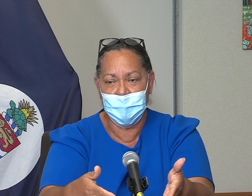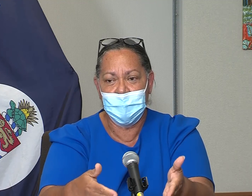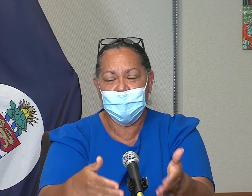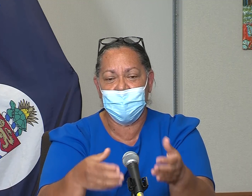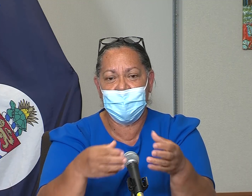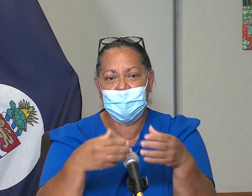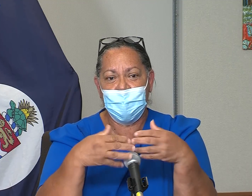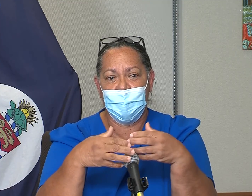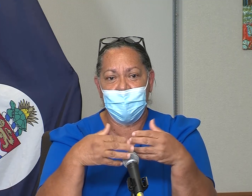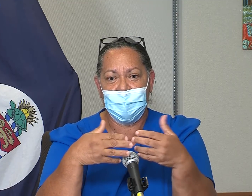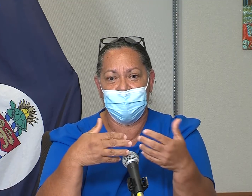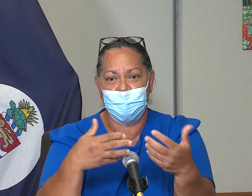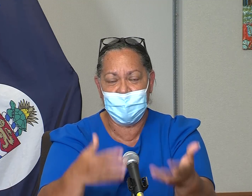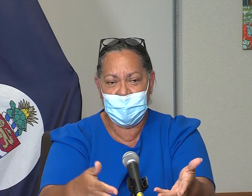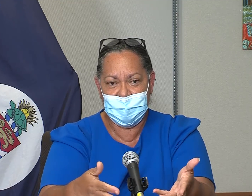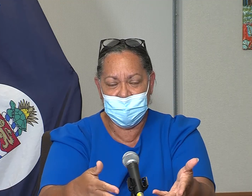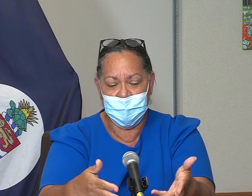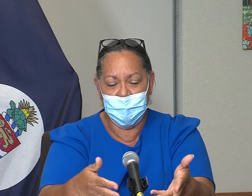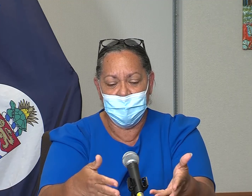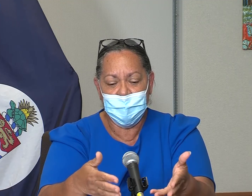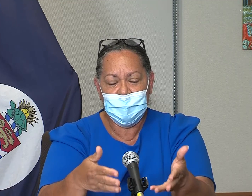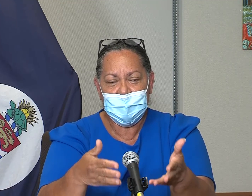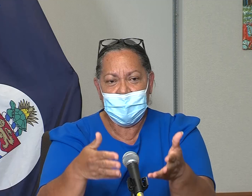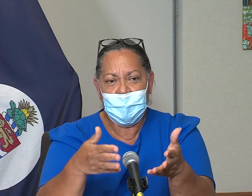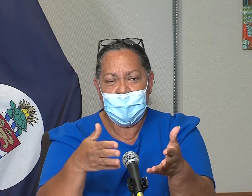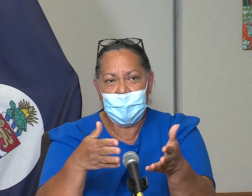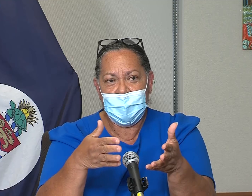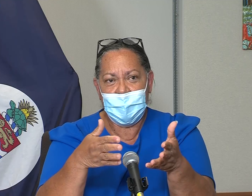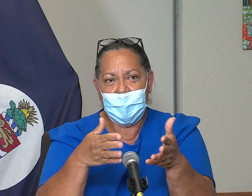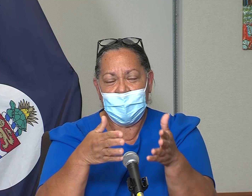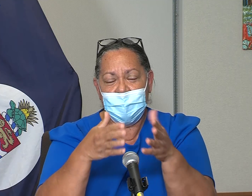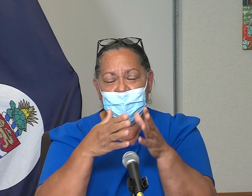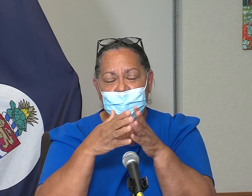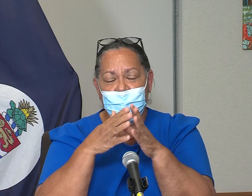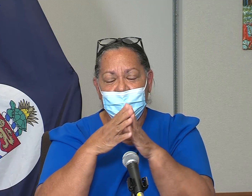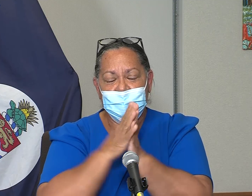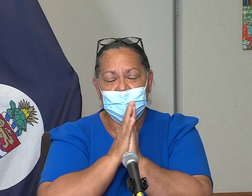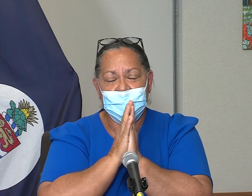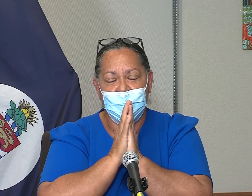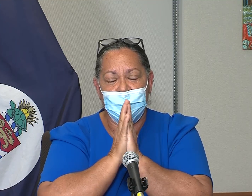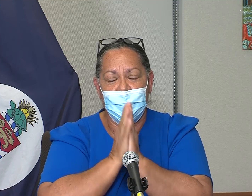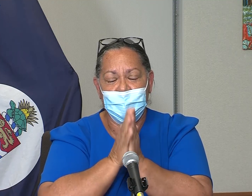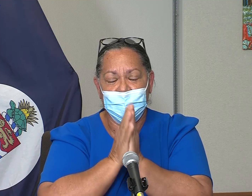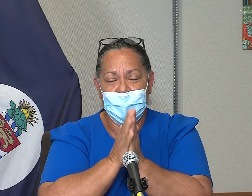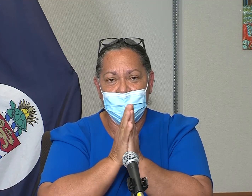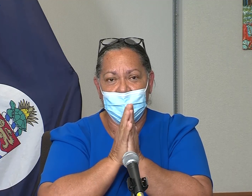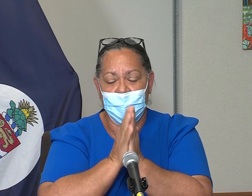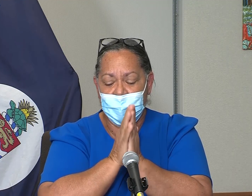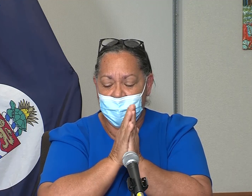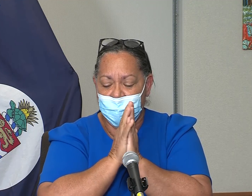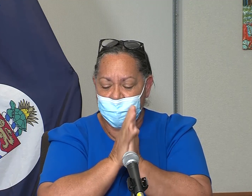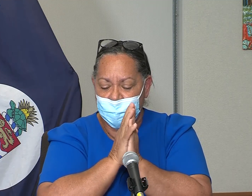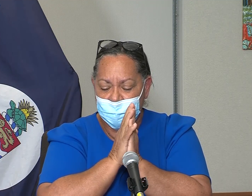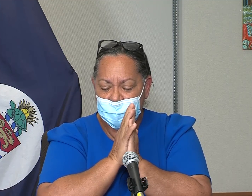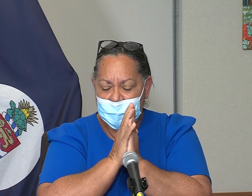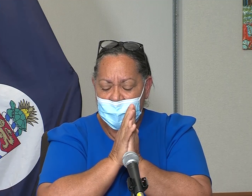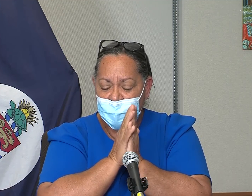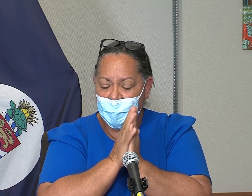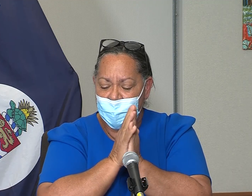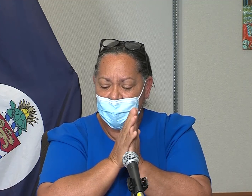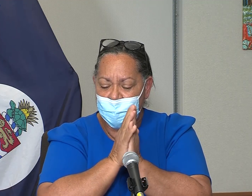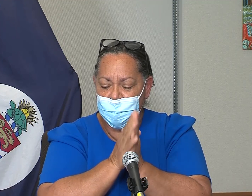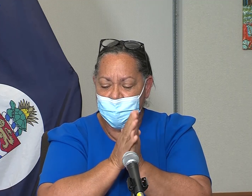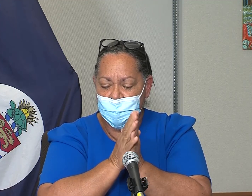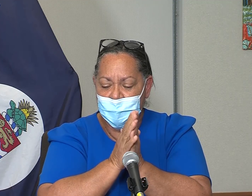off, so that they won't be afraid. And I just want to say, what do I require of you?